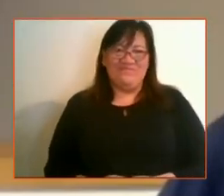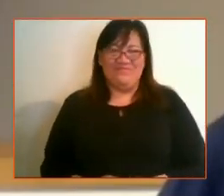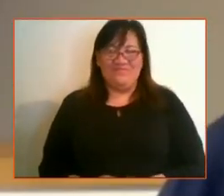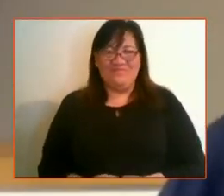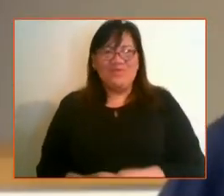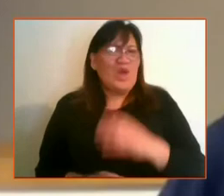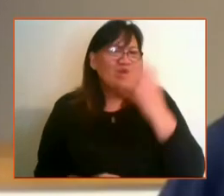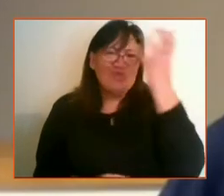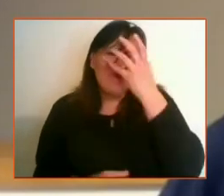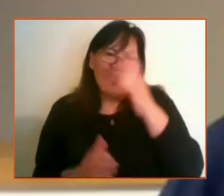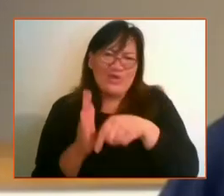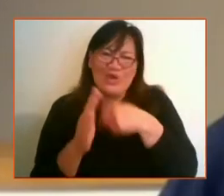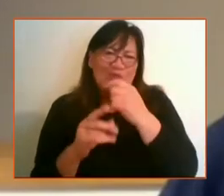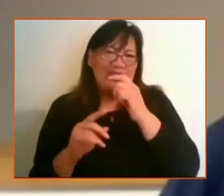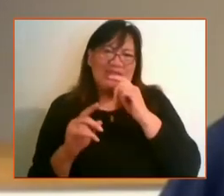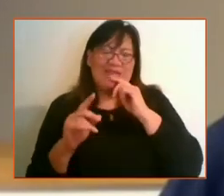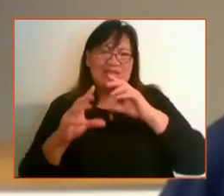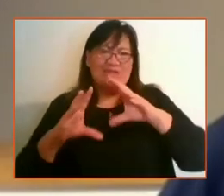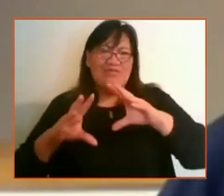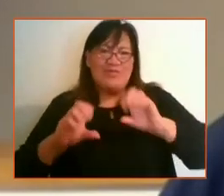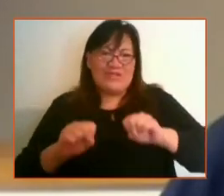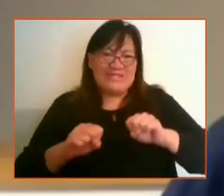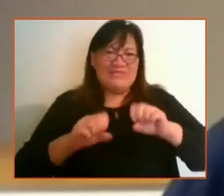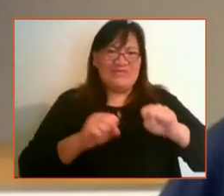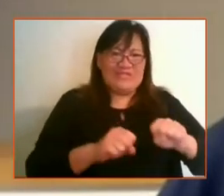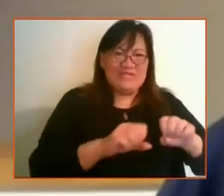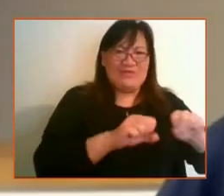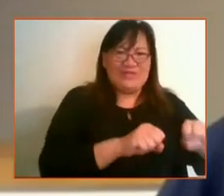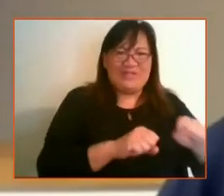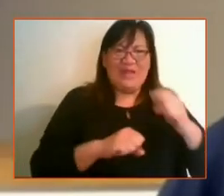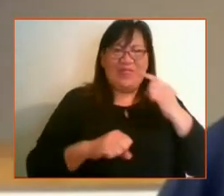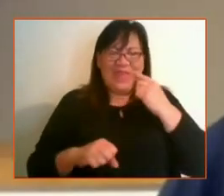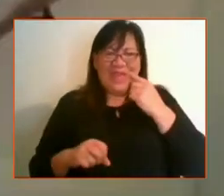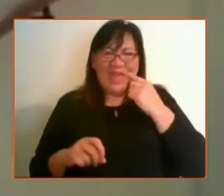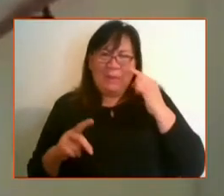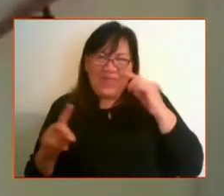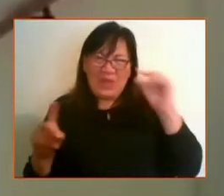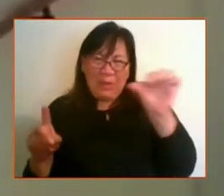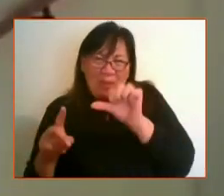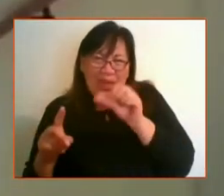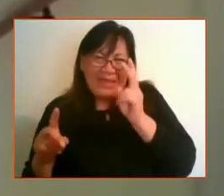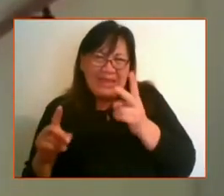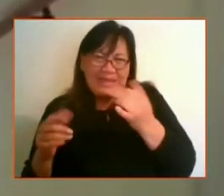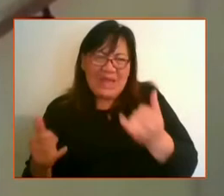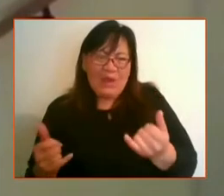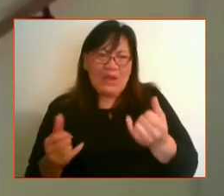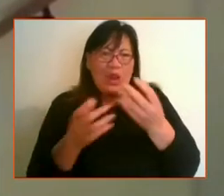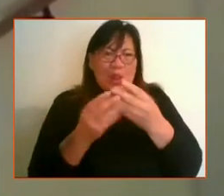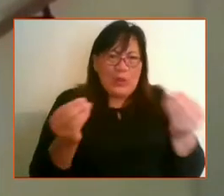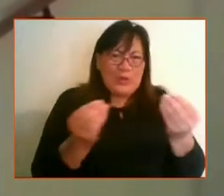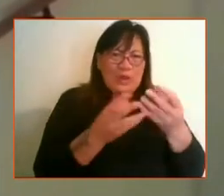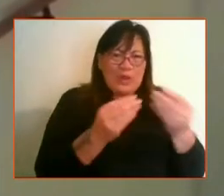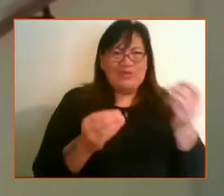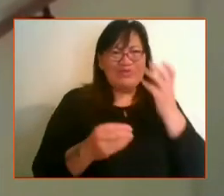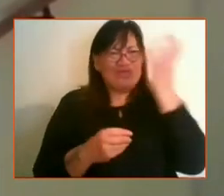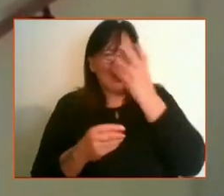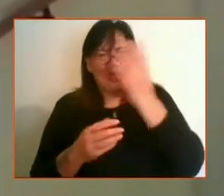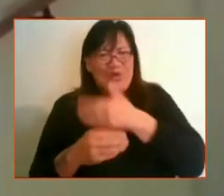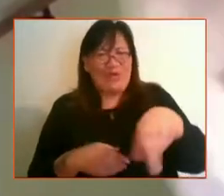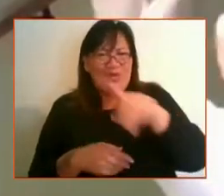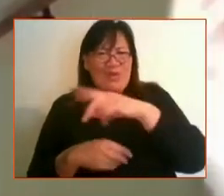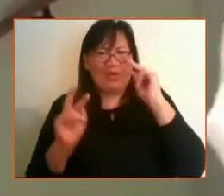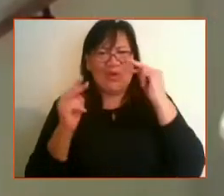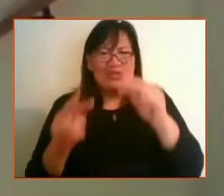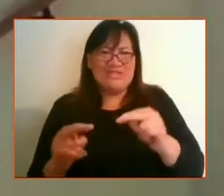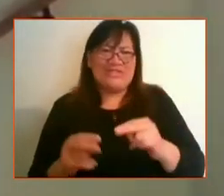Sorry, Jonathan. Can you say that again? I think we've got you back again. We keep losing you, so apologies to everybody for that. Clearly